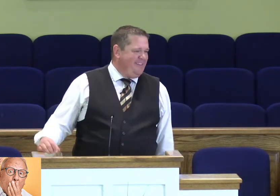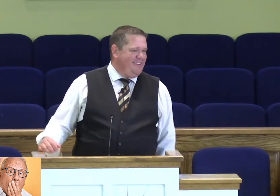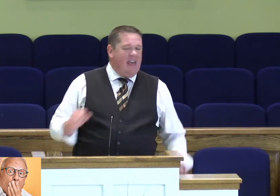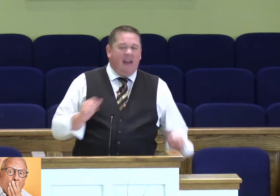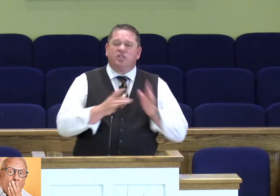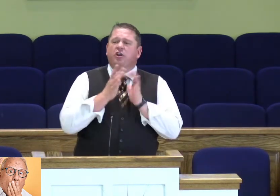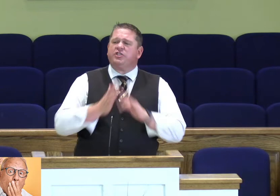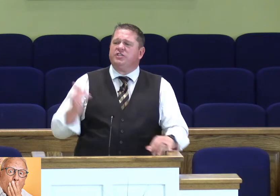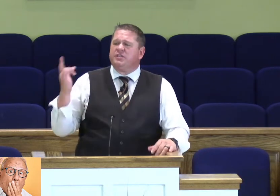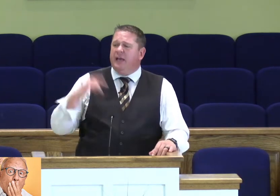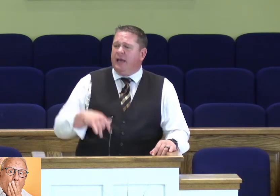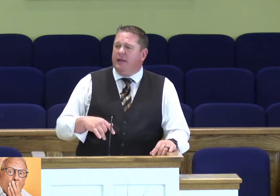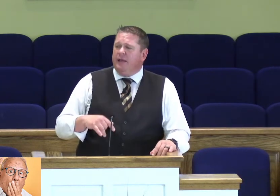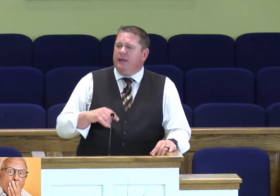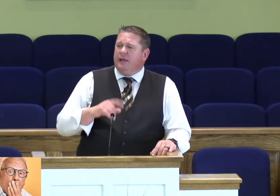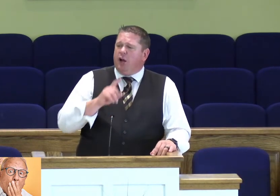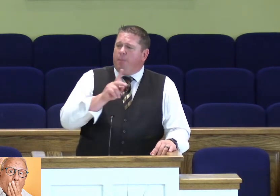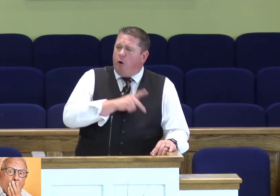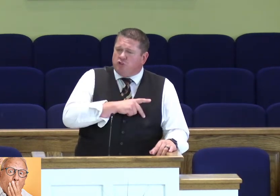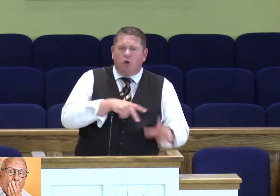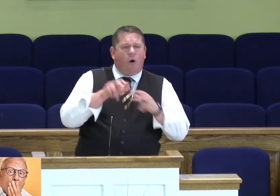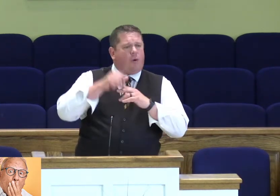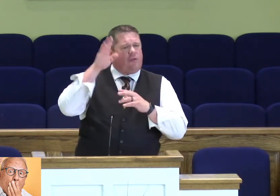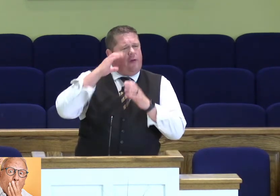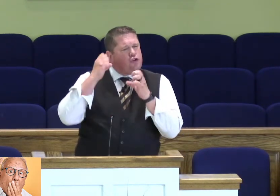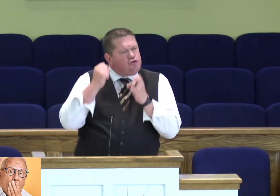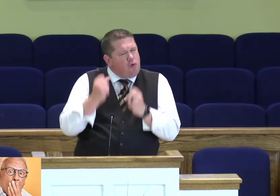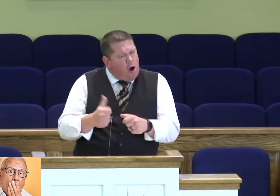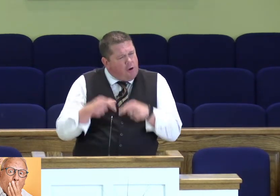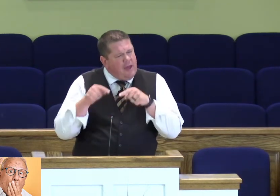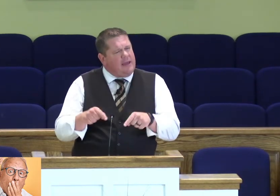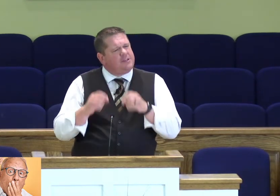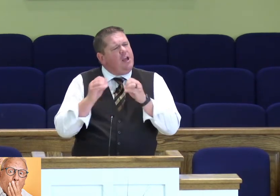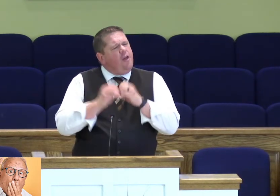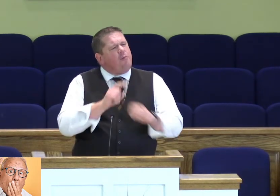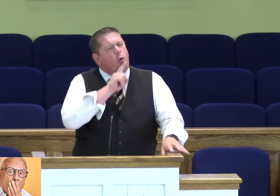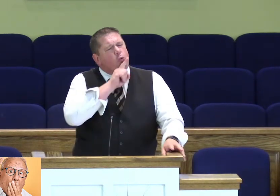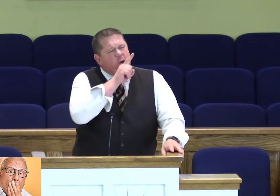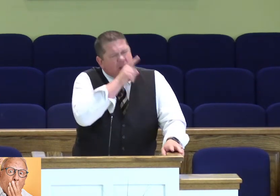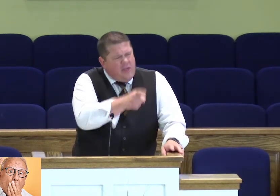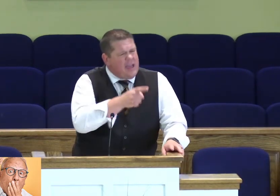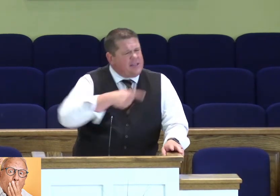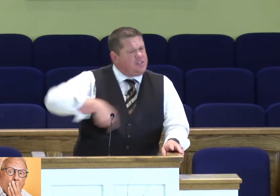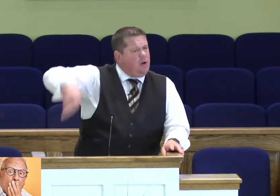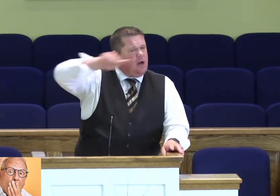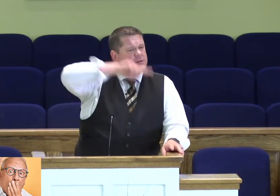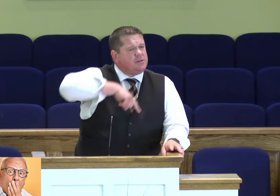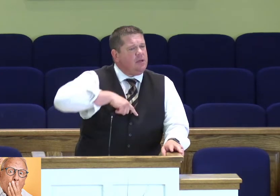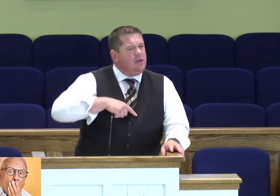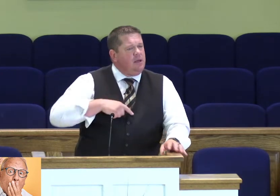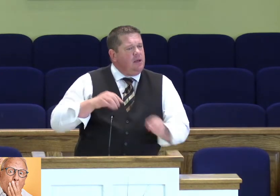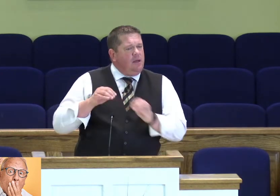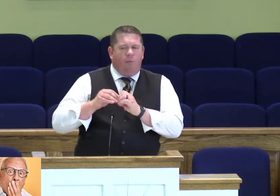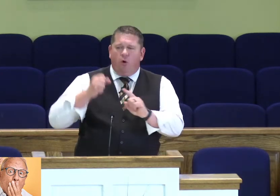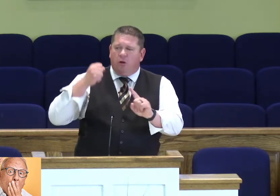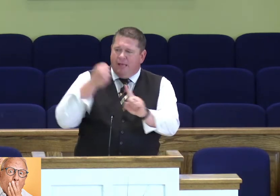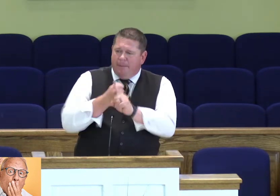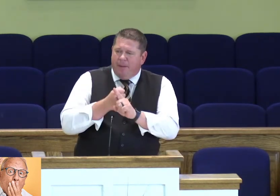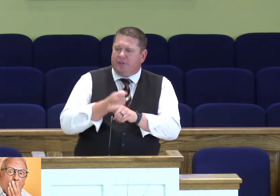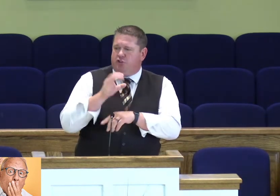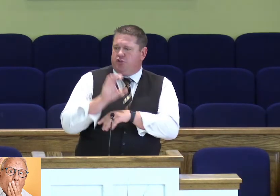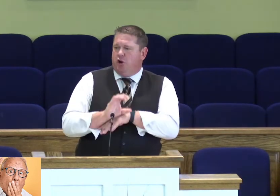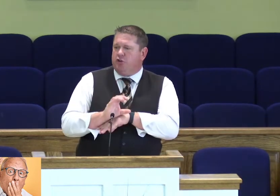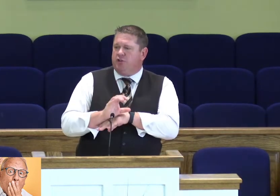arthritis. And as Christians today, in our personal walk with God, the stronger that gets, the more real that gets to us, the more